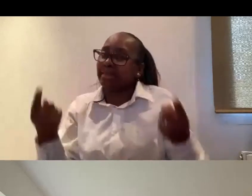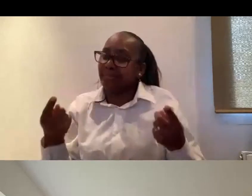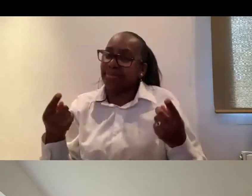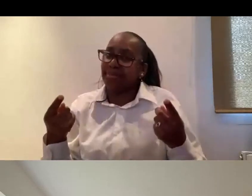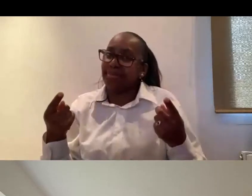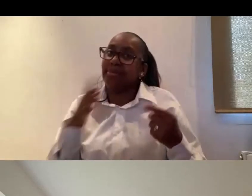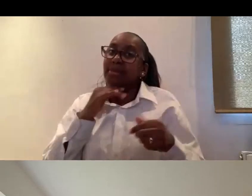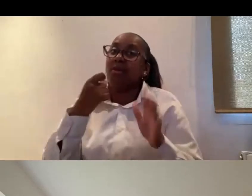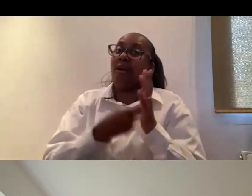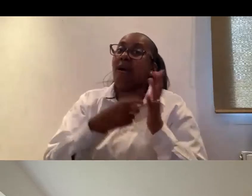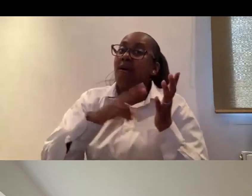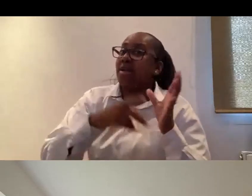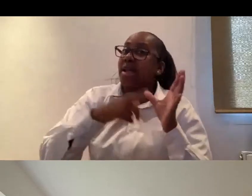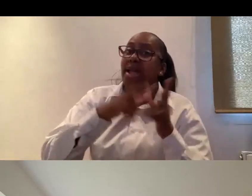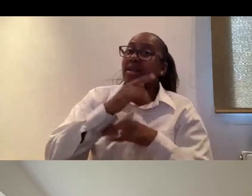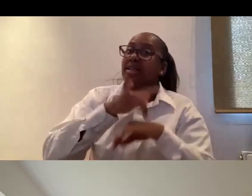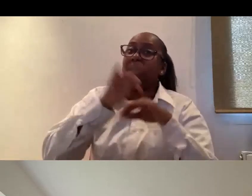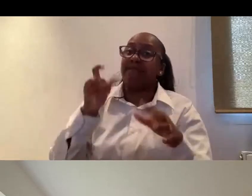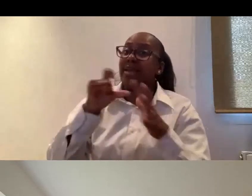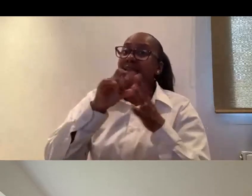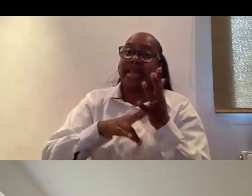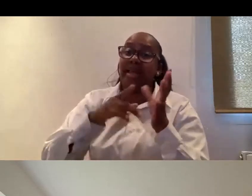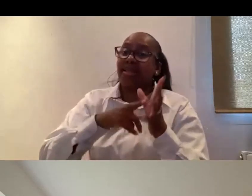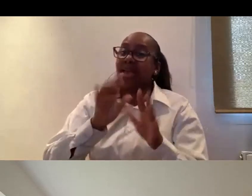And RNA does not affect DNA at all.